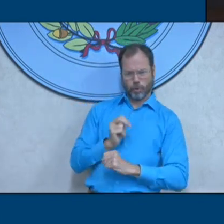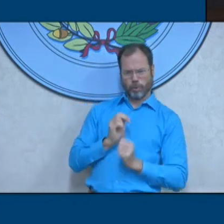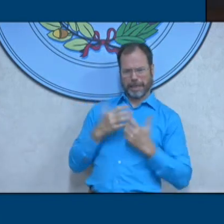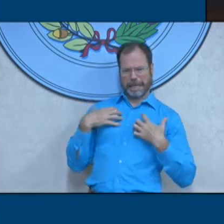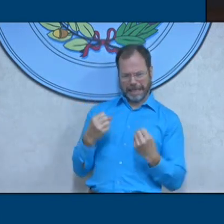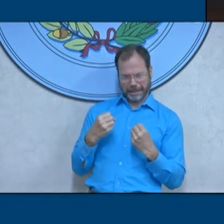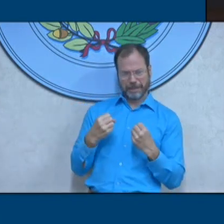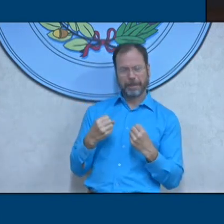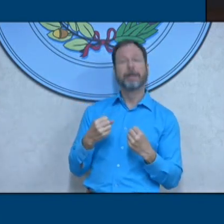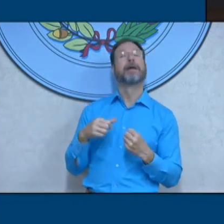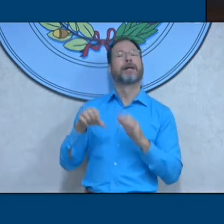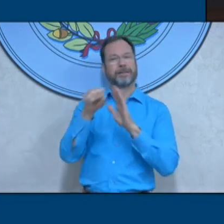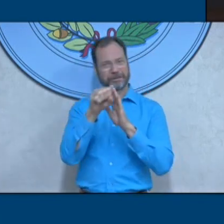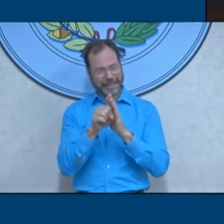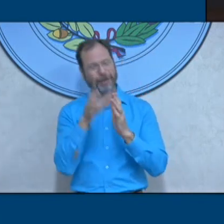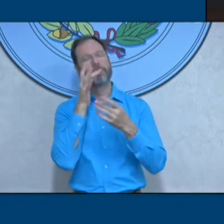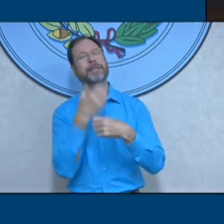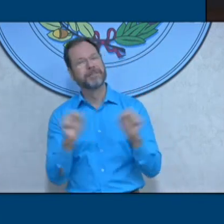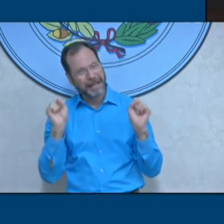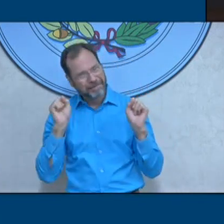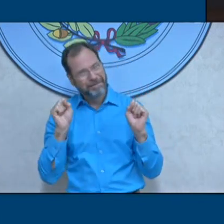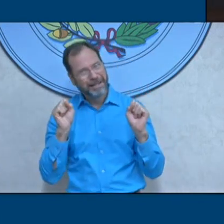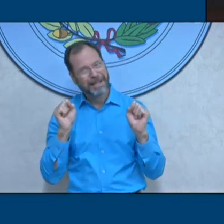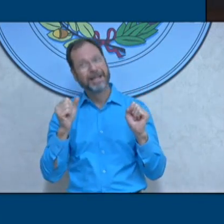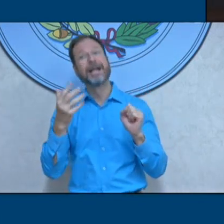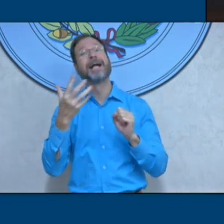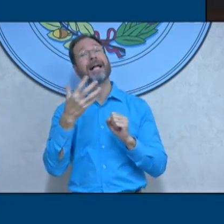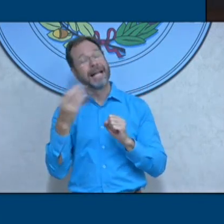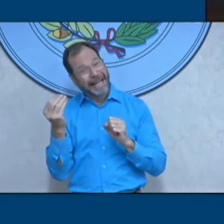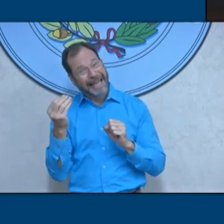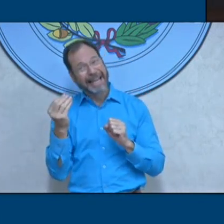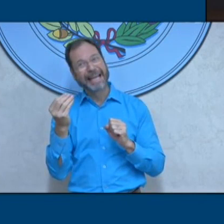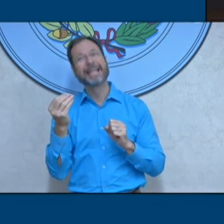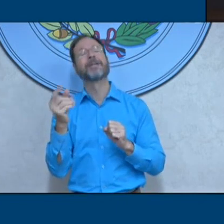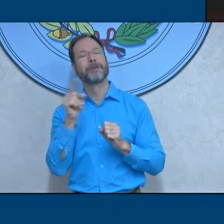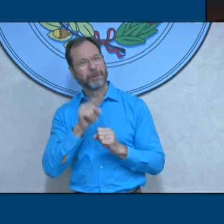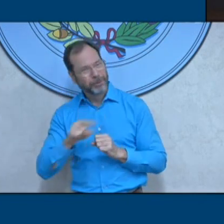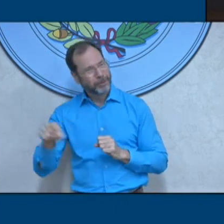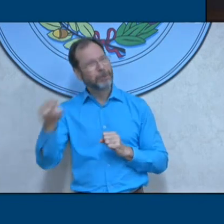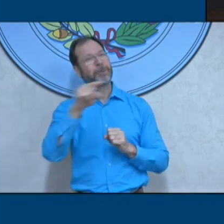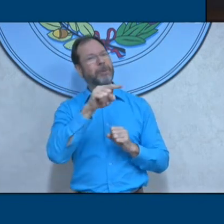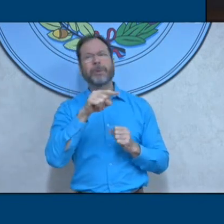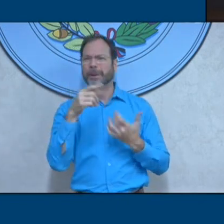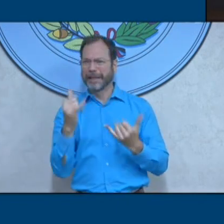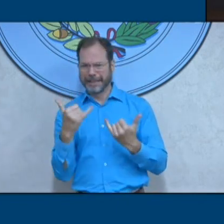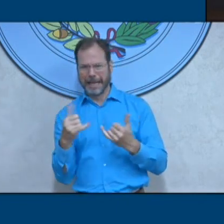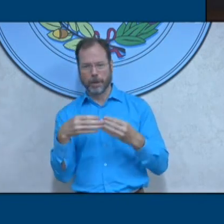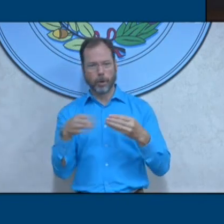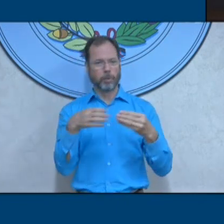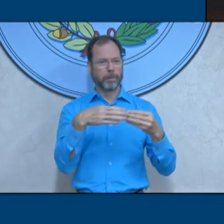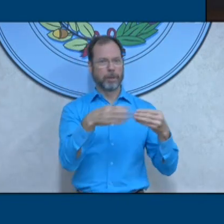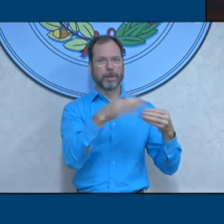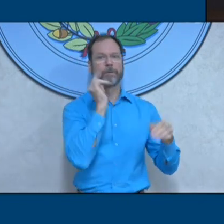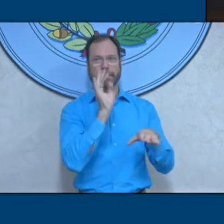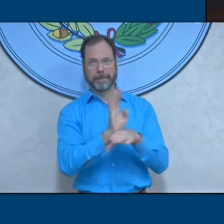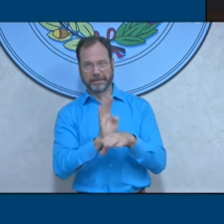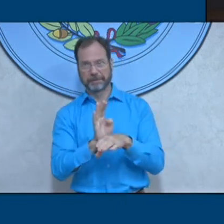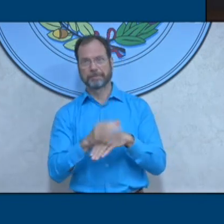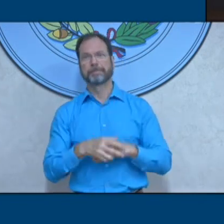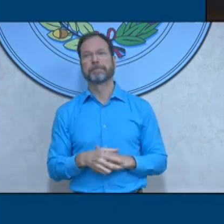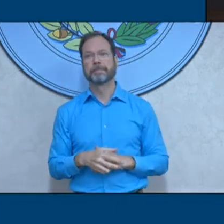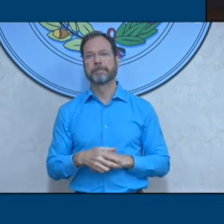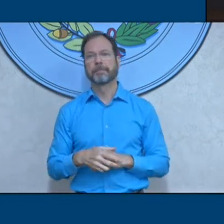health, the safer our state will be, and the more that we will be able to open up Texas for doing